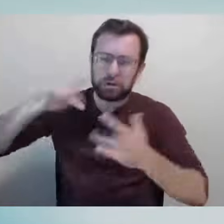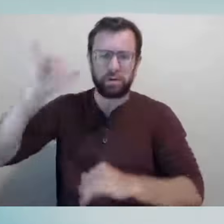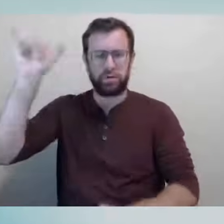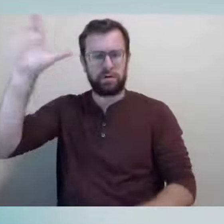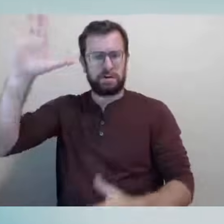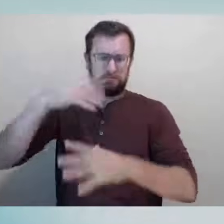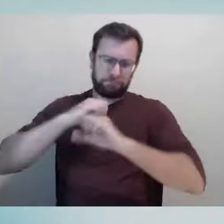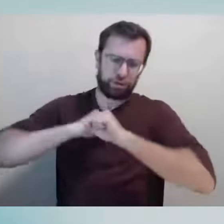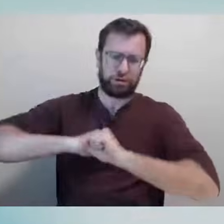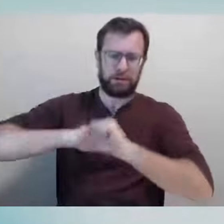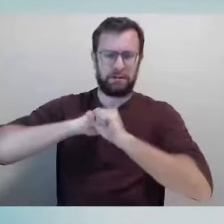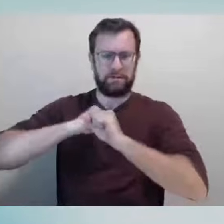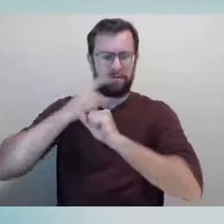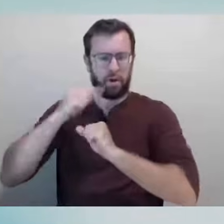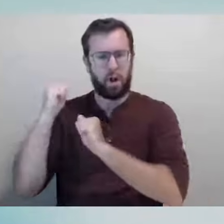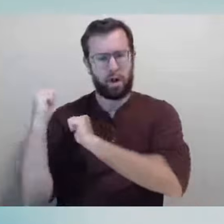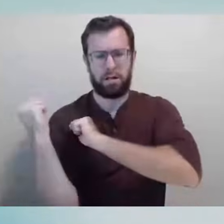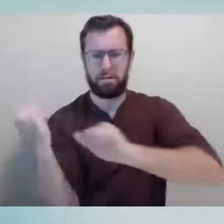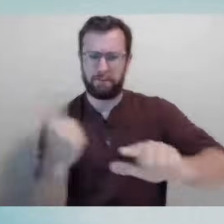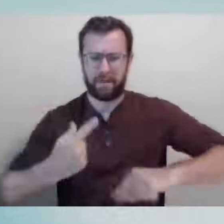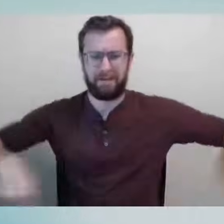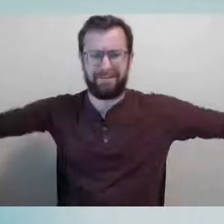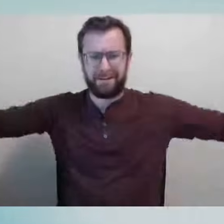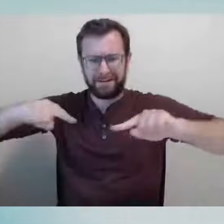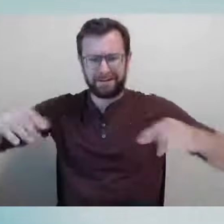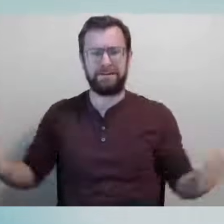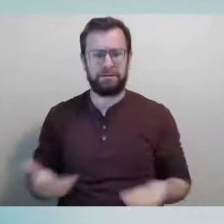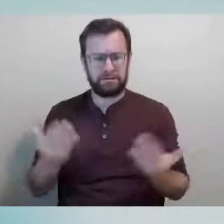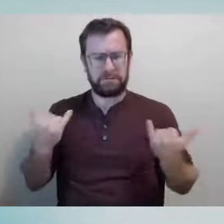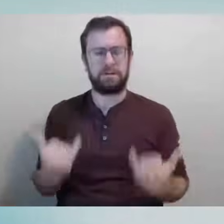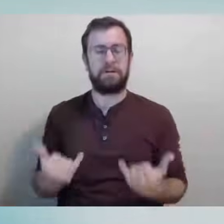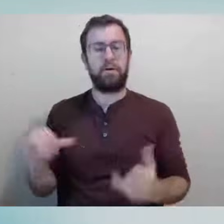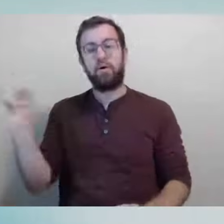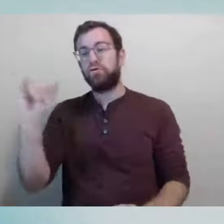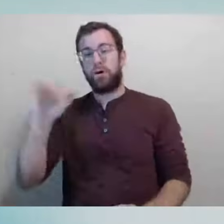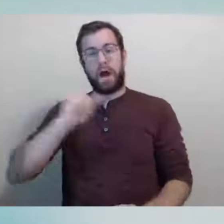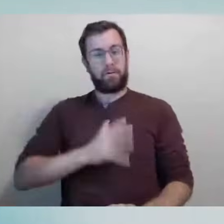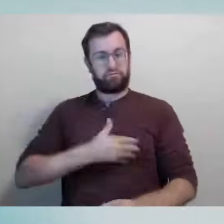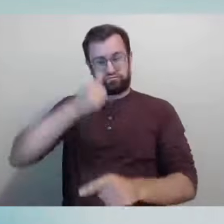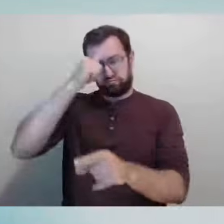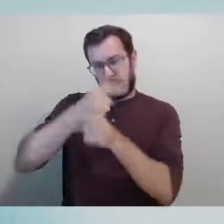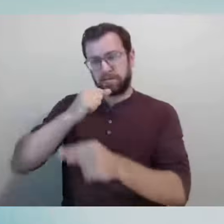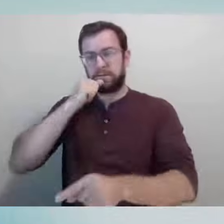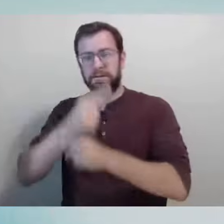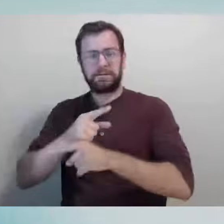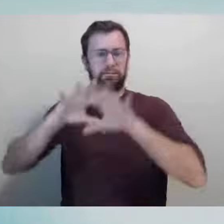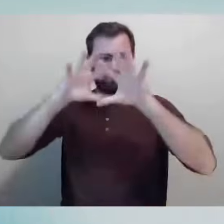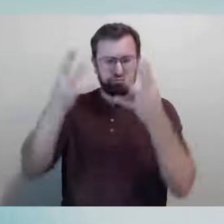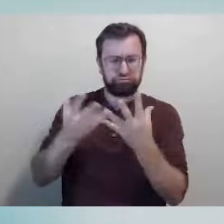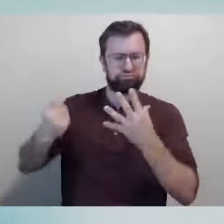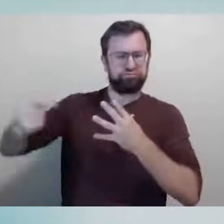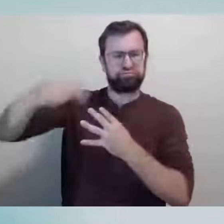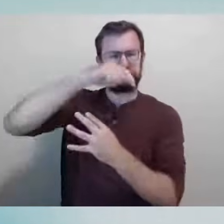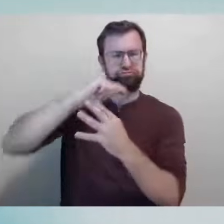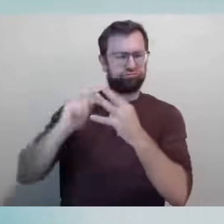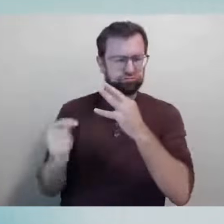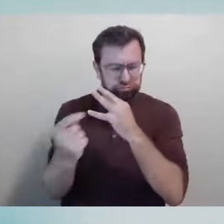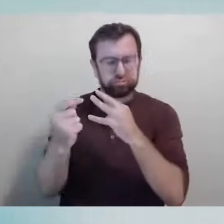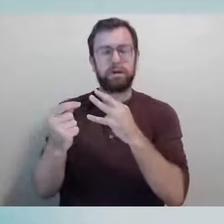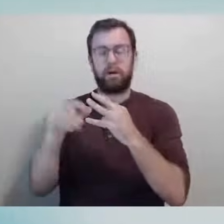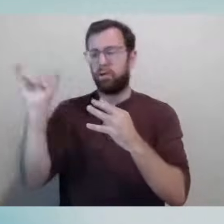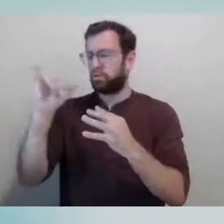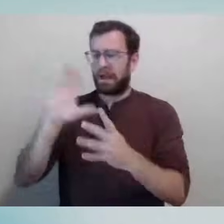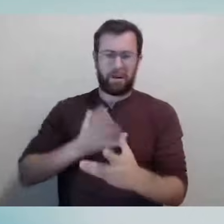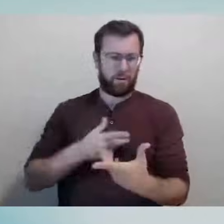protection on every one of us here today, for all of our brothers and sisters across the globe, and all of our friends in